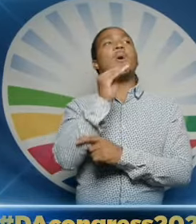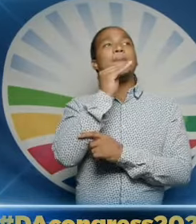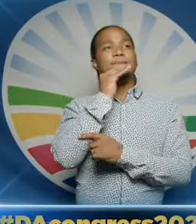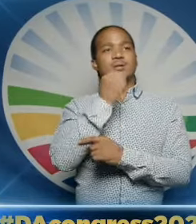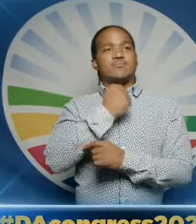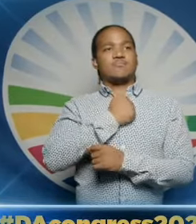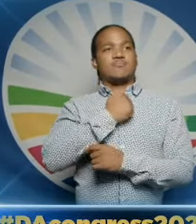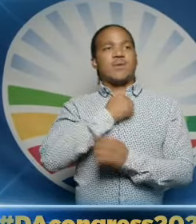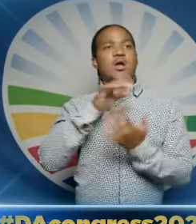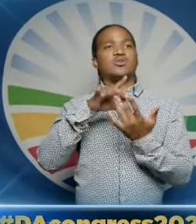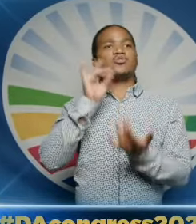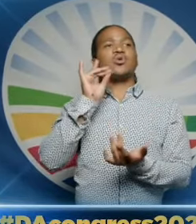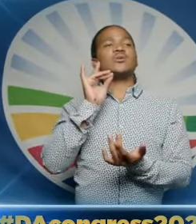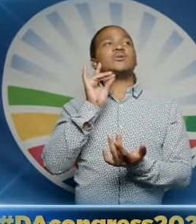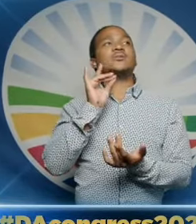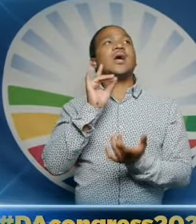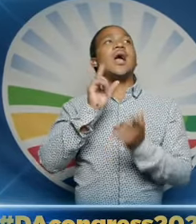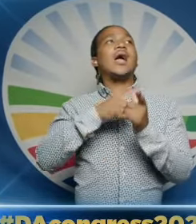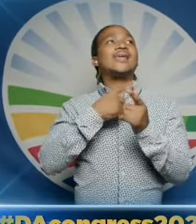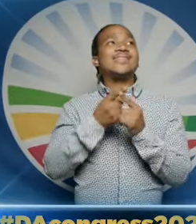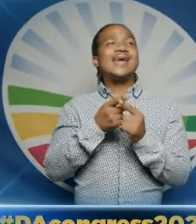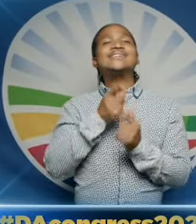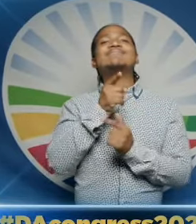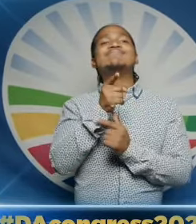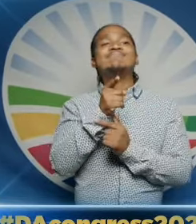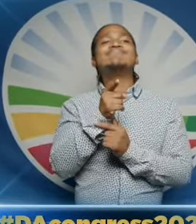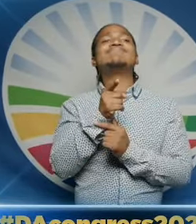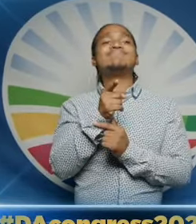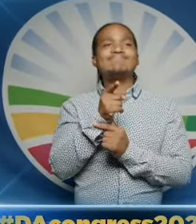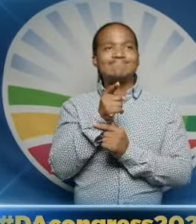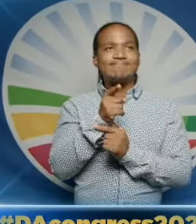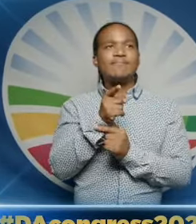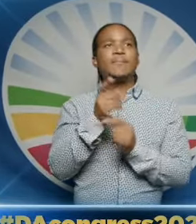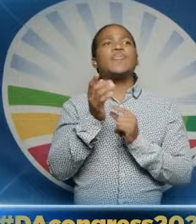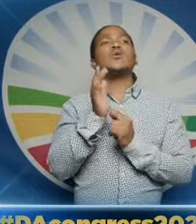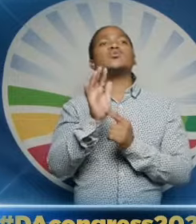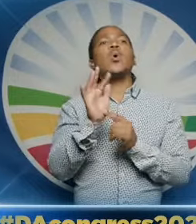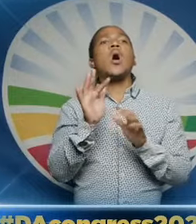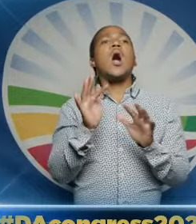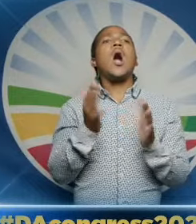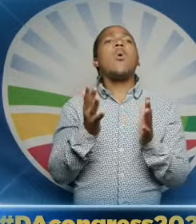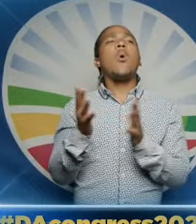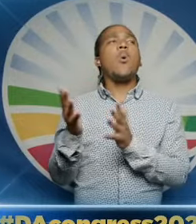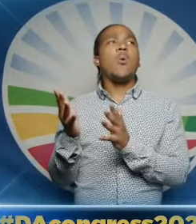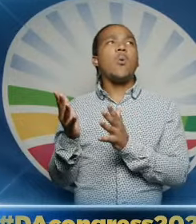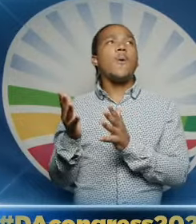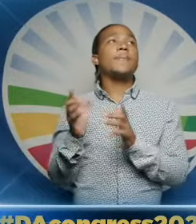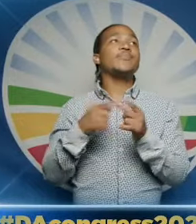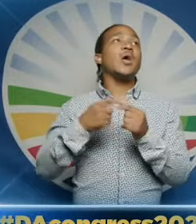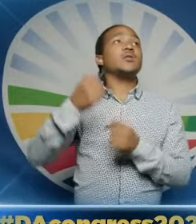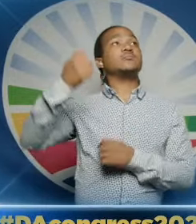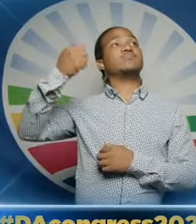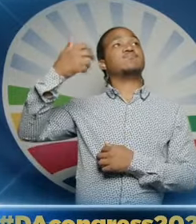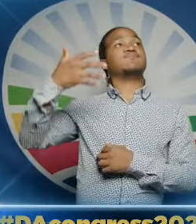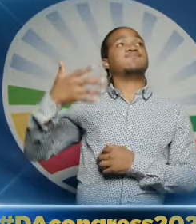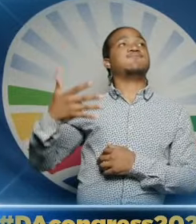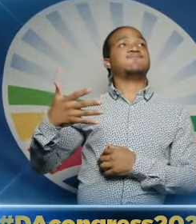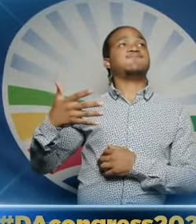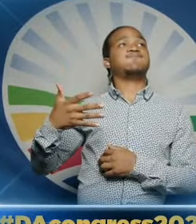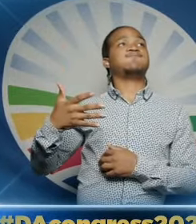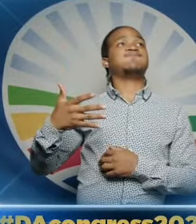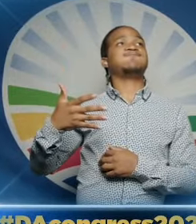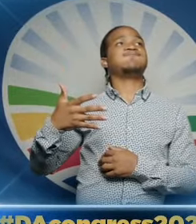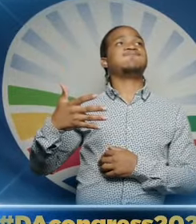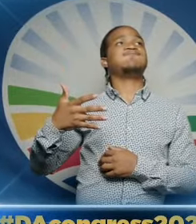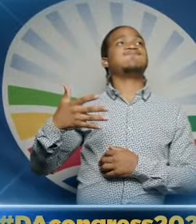choice. A ballot where more than 2 candidates are contesting a position looks like this. So in contests